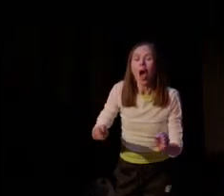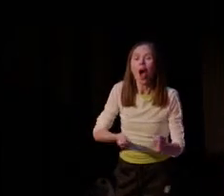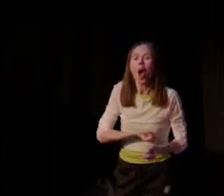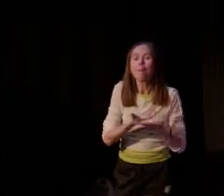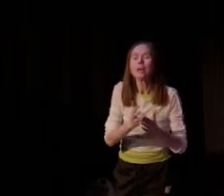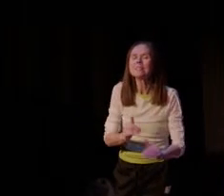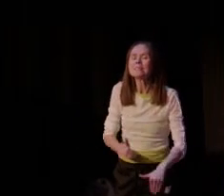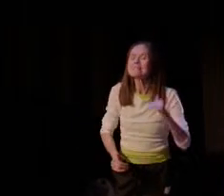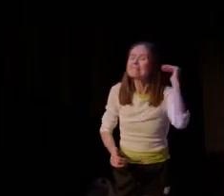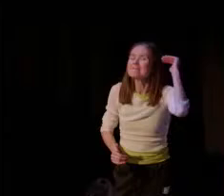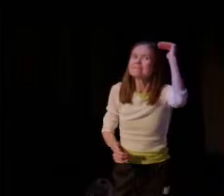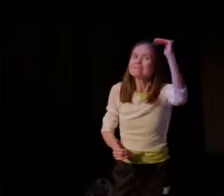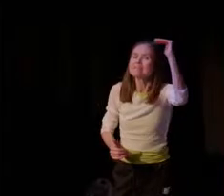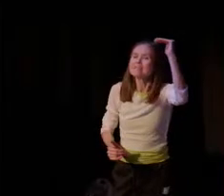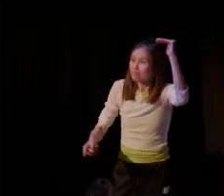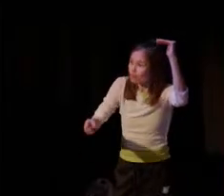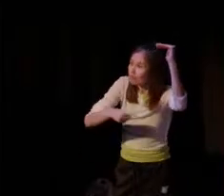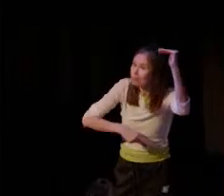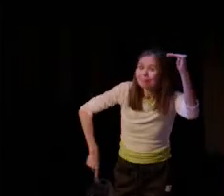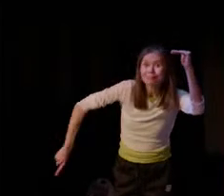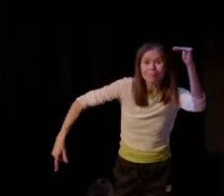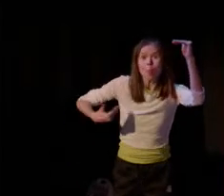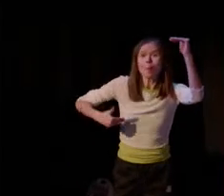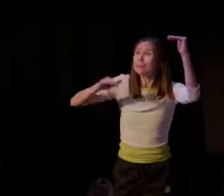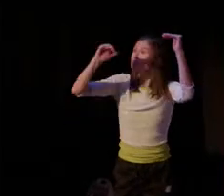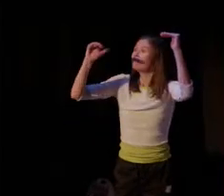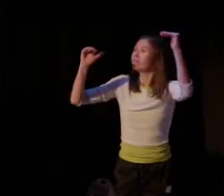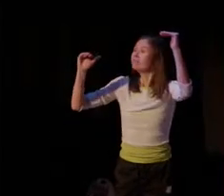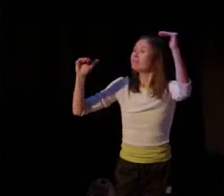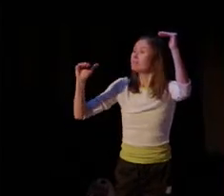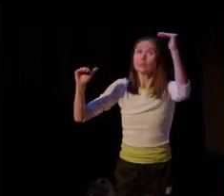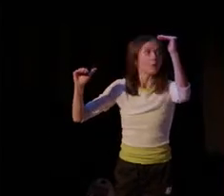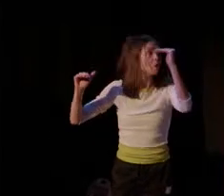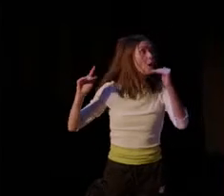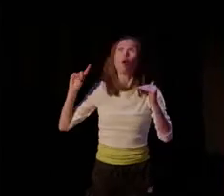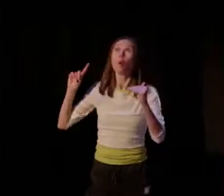compared to her that's gone.